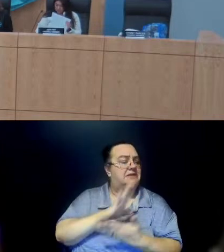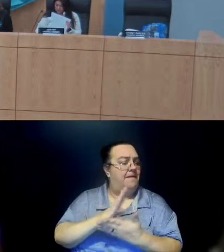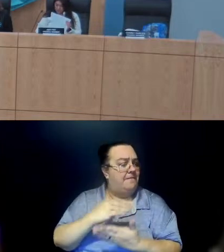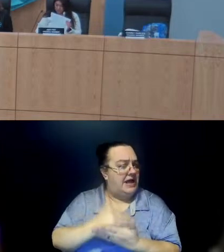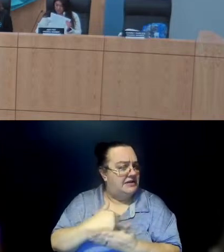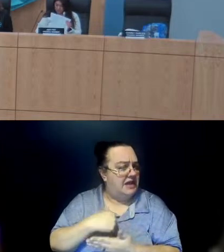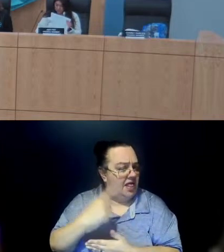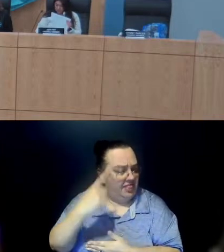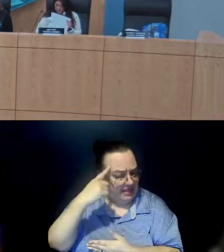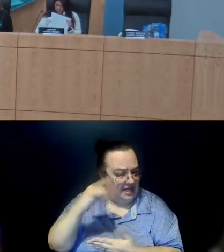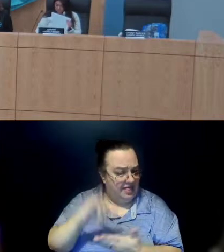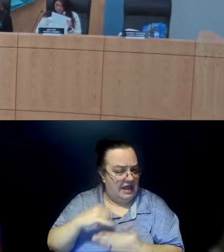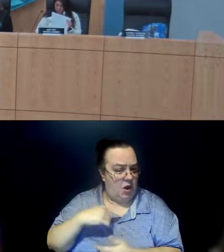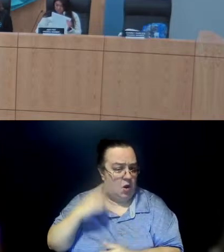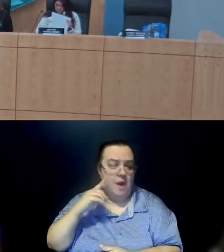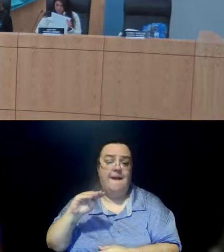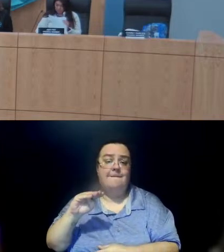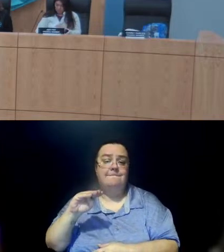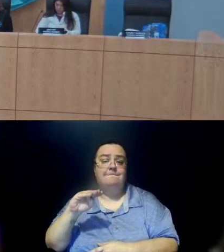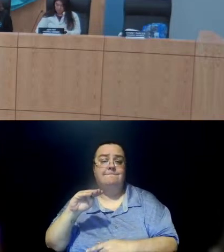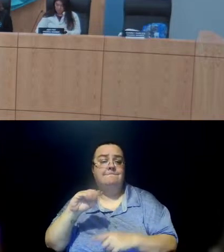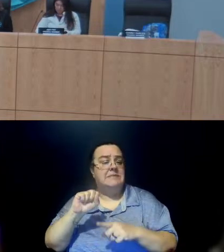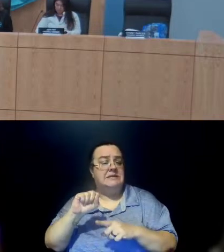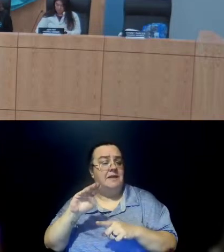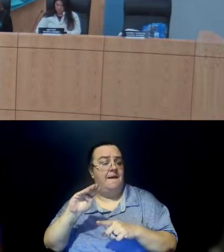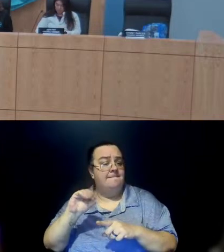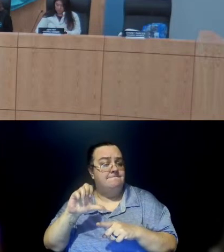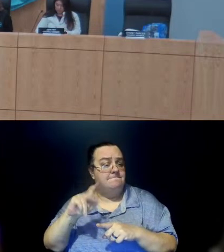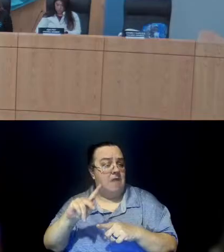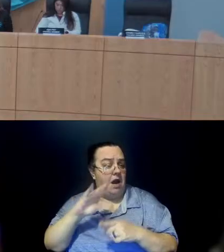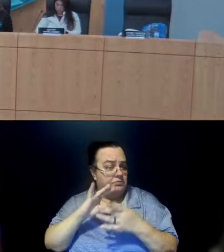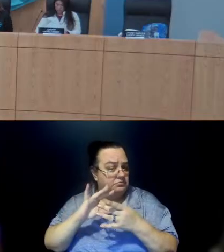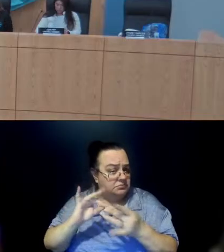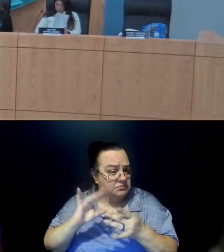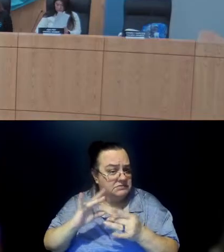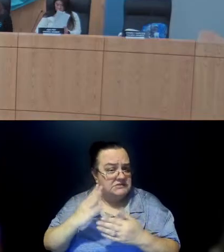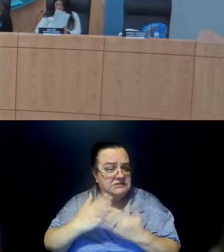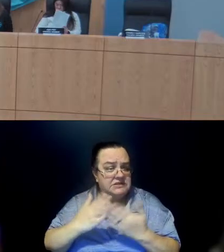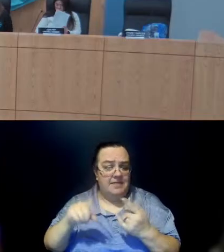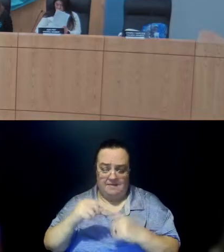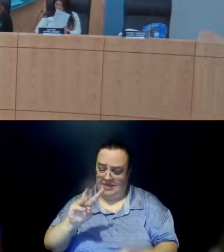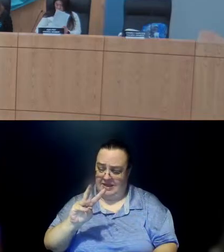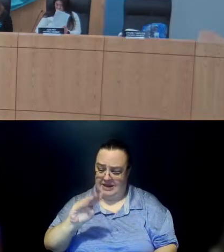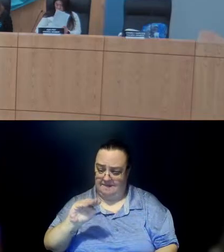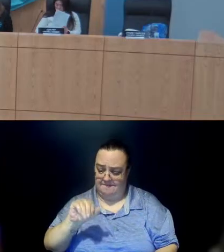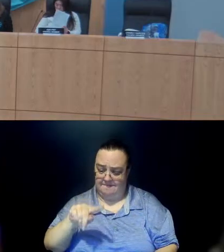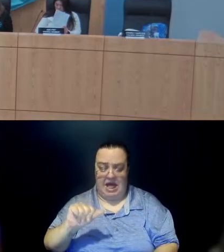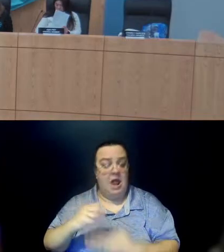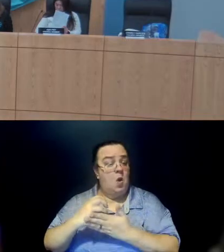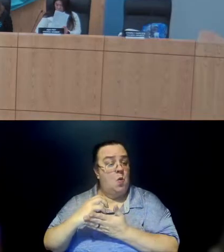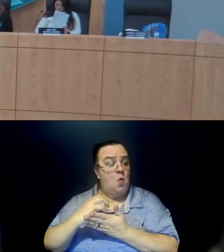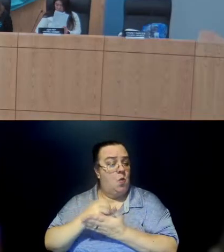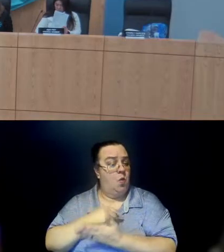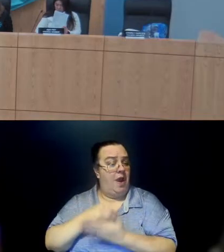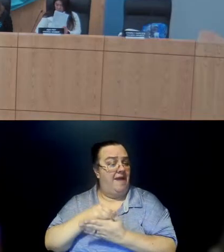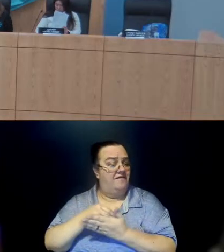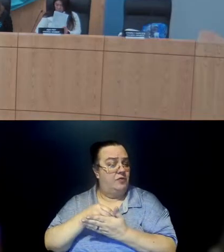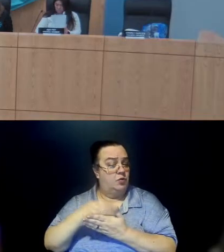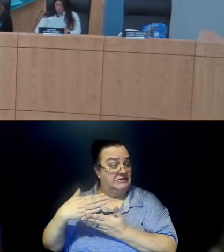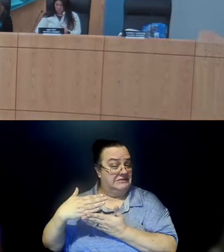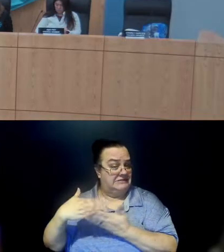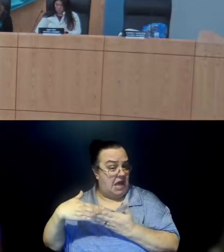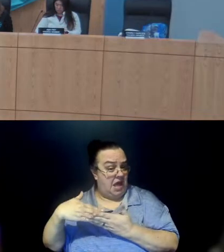heard Ms. Mock say something about the WMATA revenue side of the argument, and